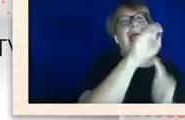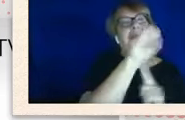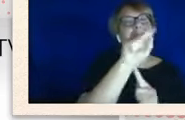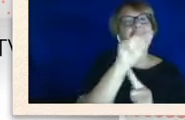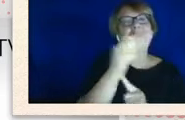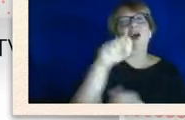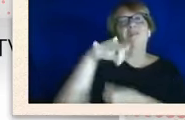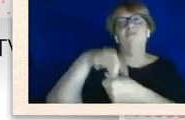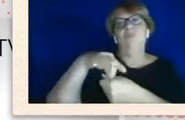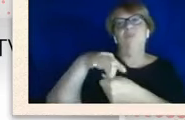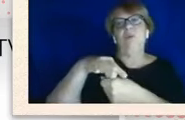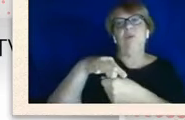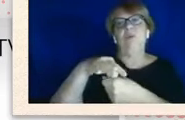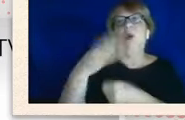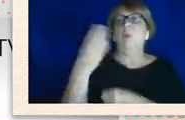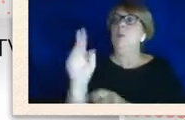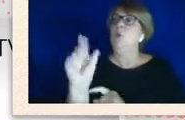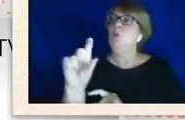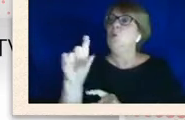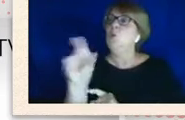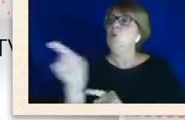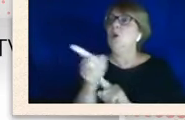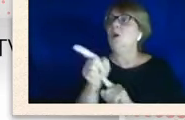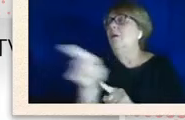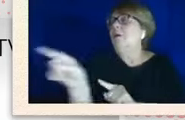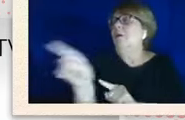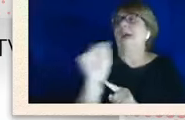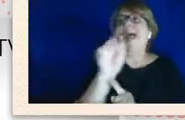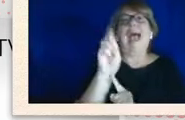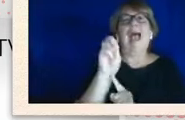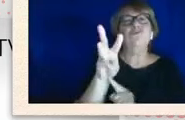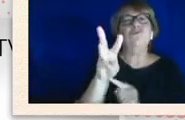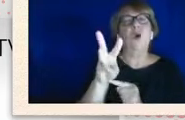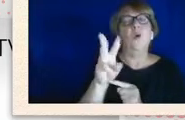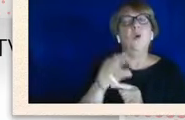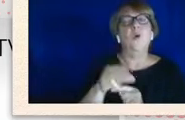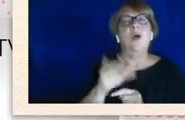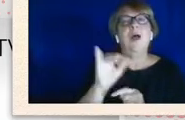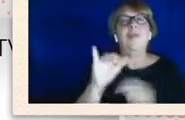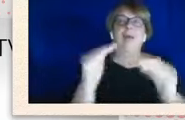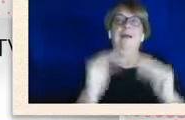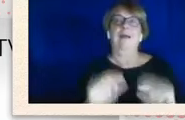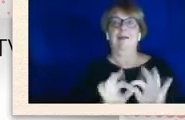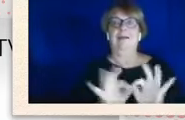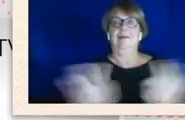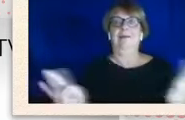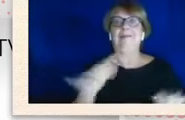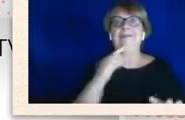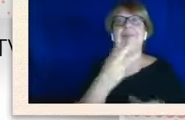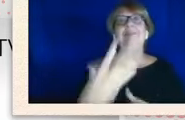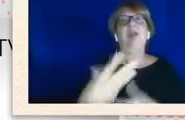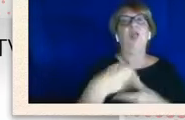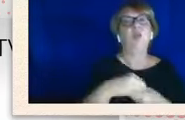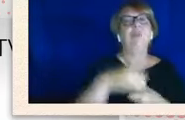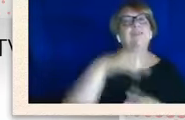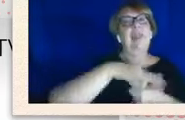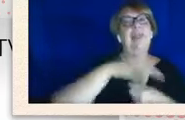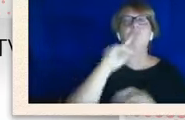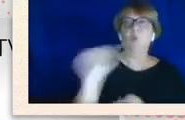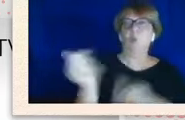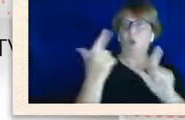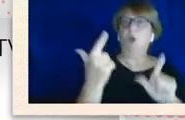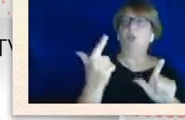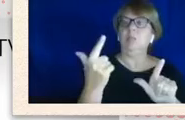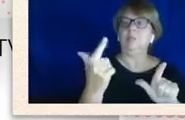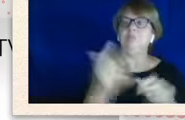that's blue, it sort of points to an arrow. And the subtext underneath says Inclusive Elections for All. As much as this